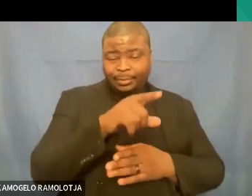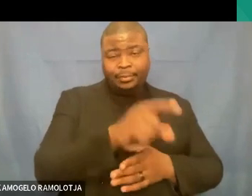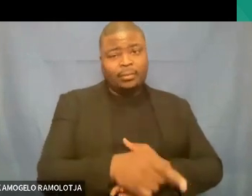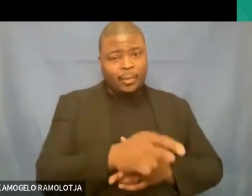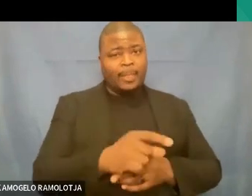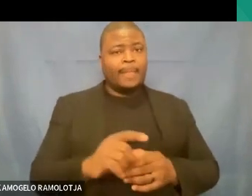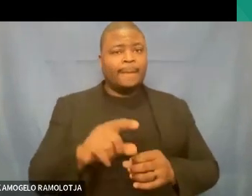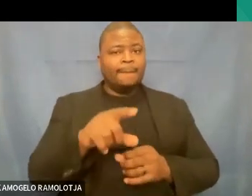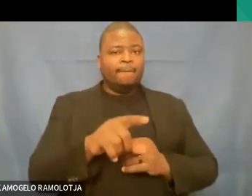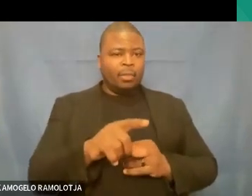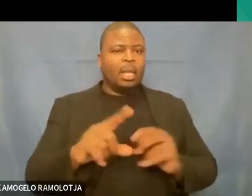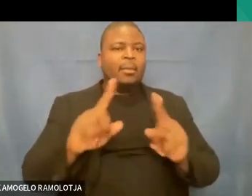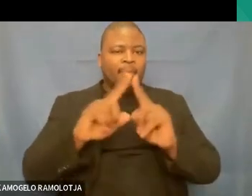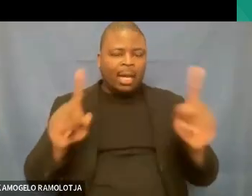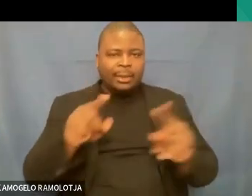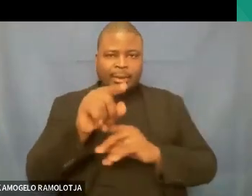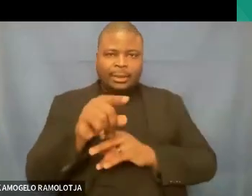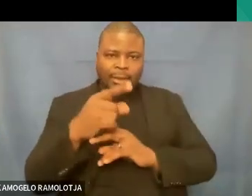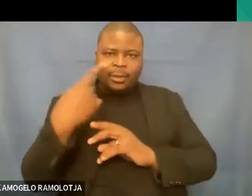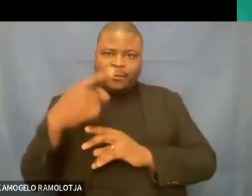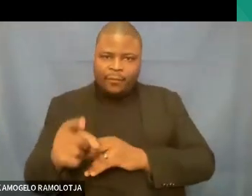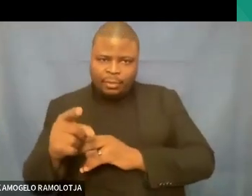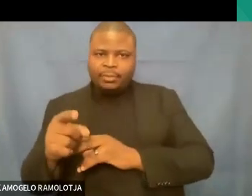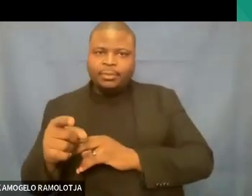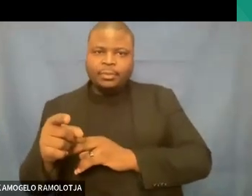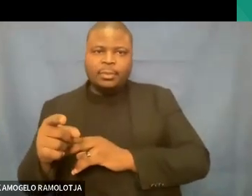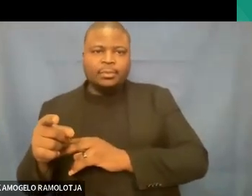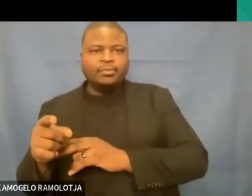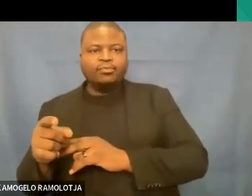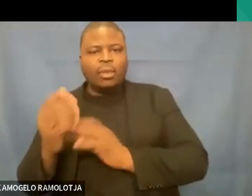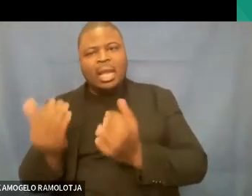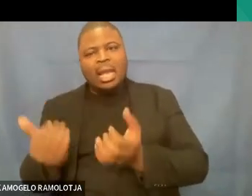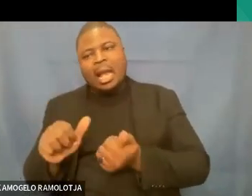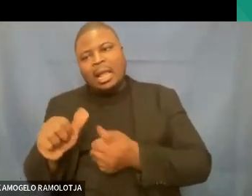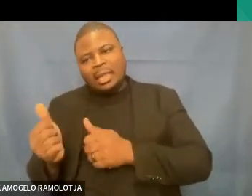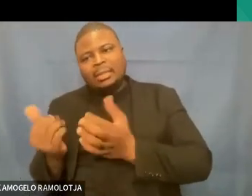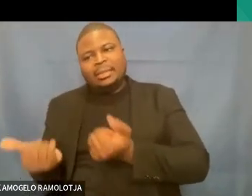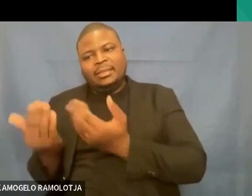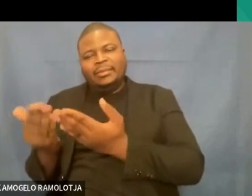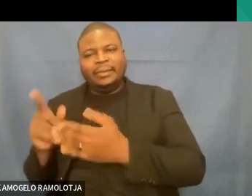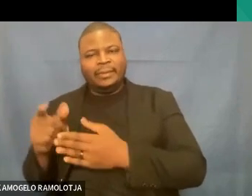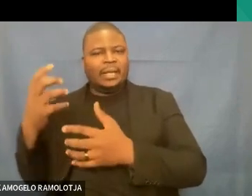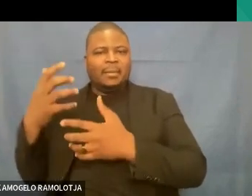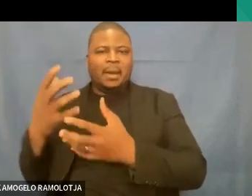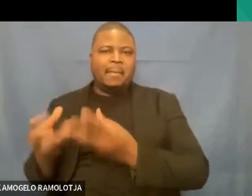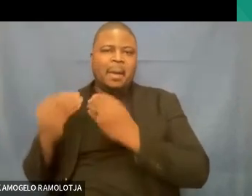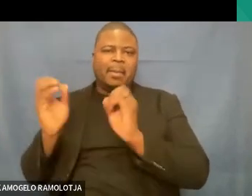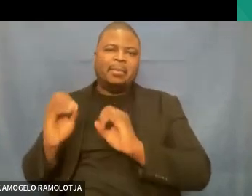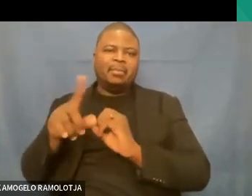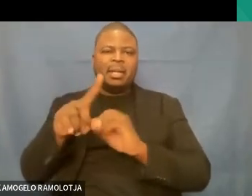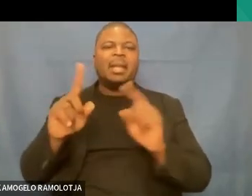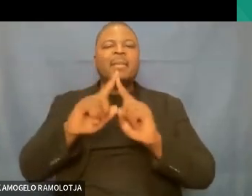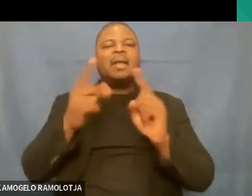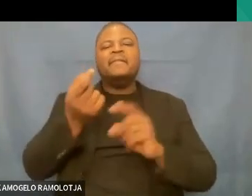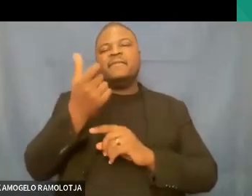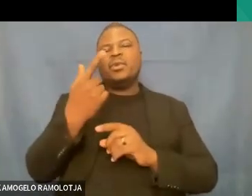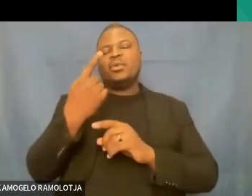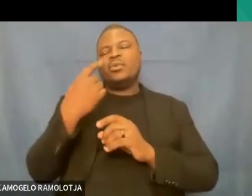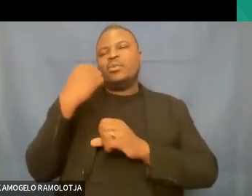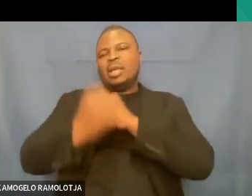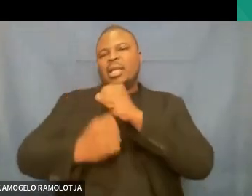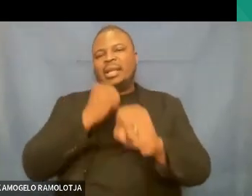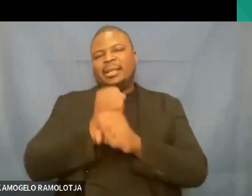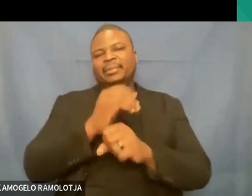services. And then in I think 2 years ago, we saw the South African High Court put out a